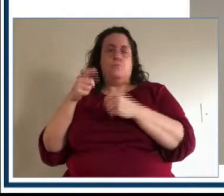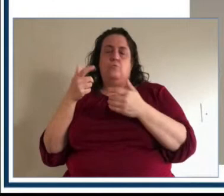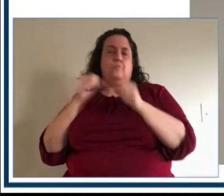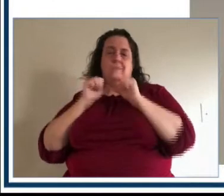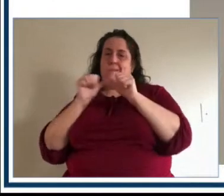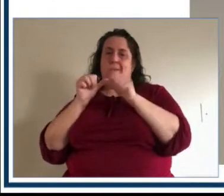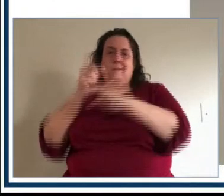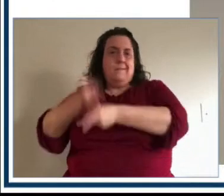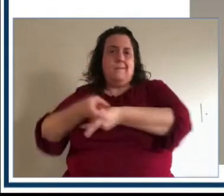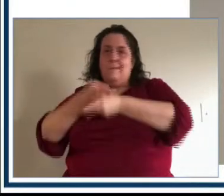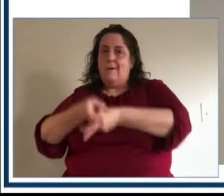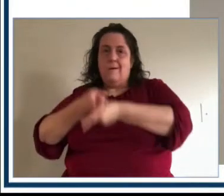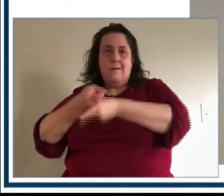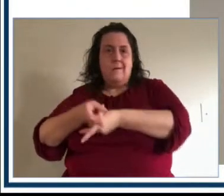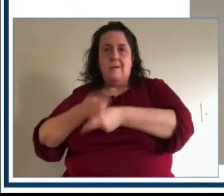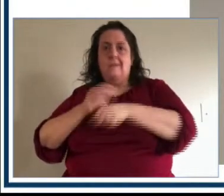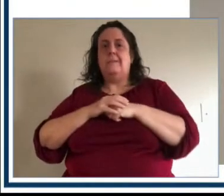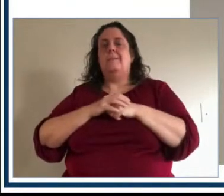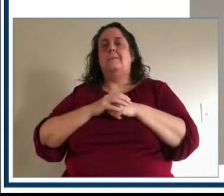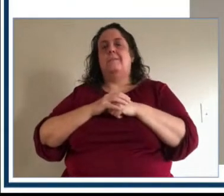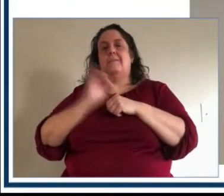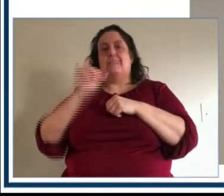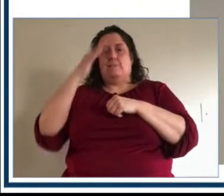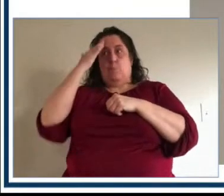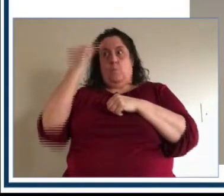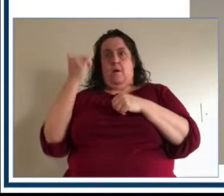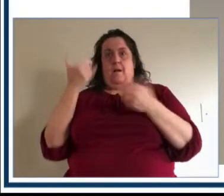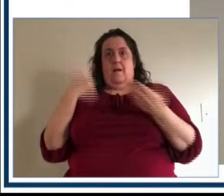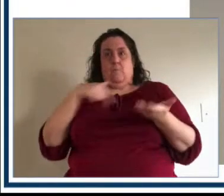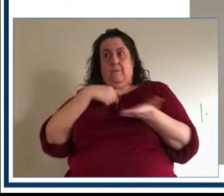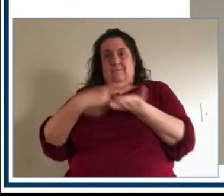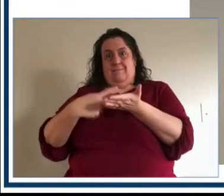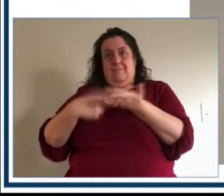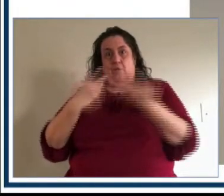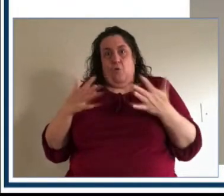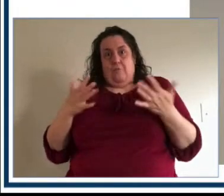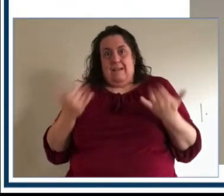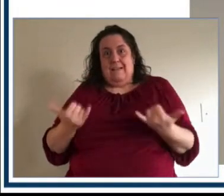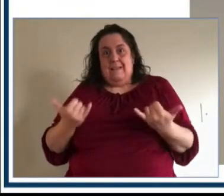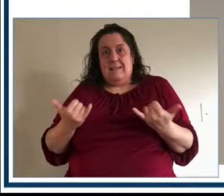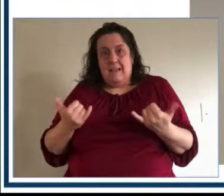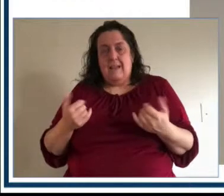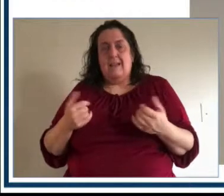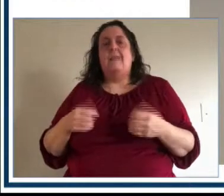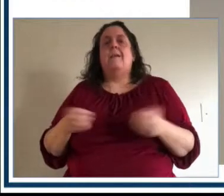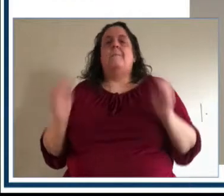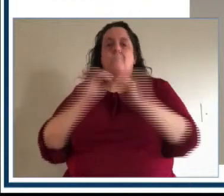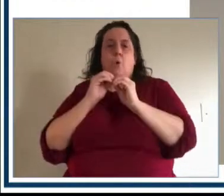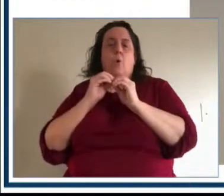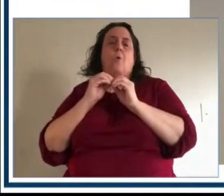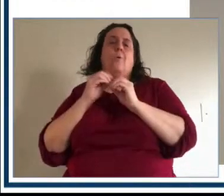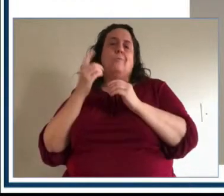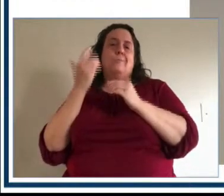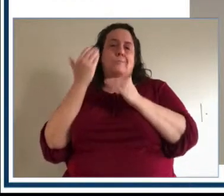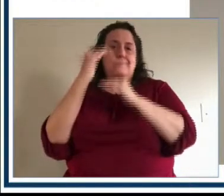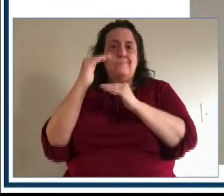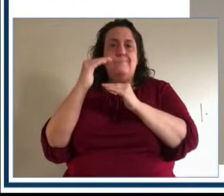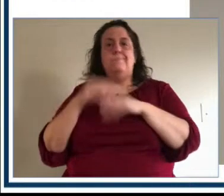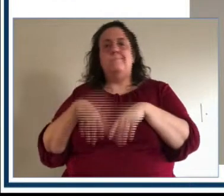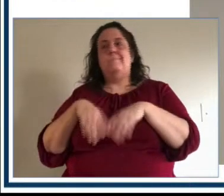around that, and that's why we, as we've talked about earlier today, increasing restrictions on visitors